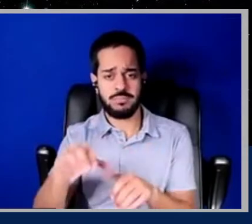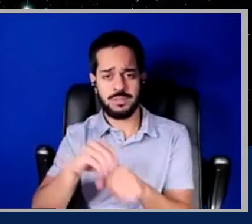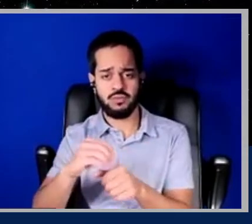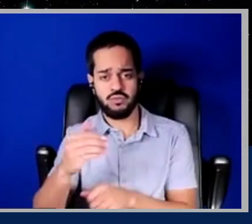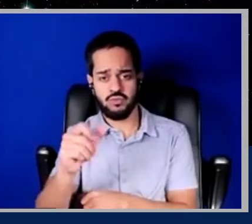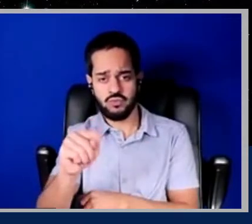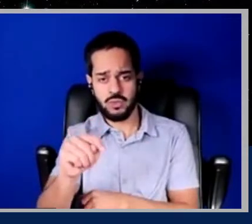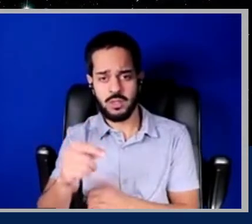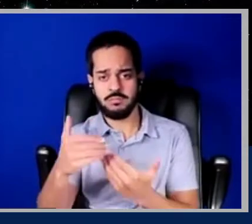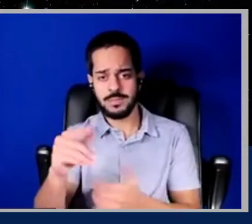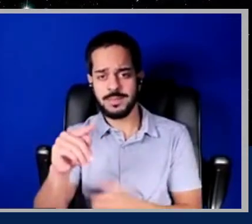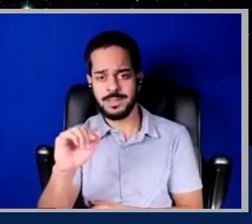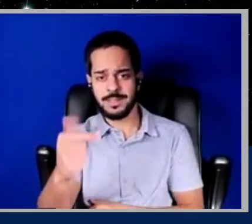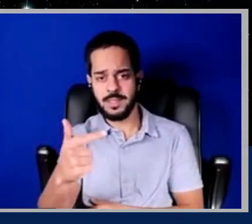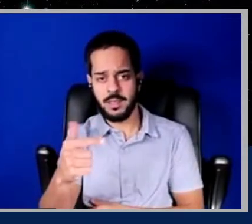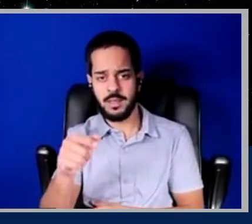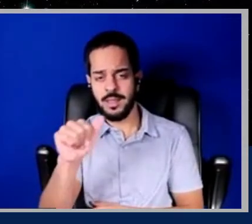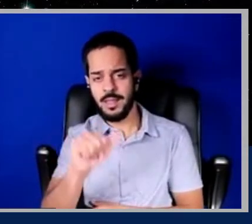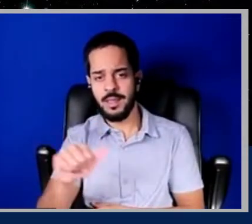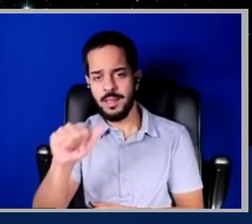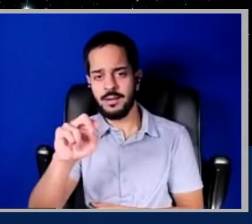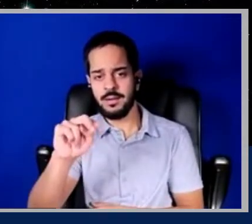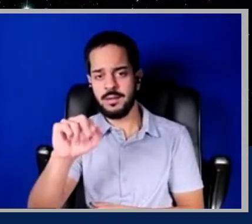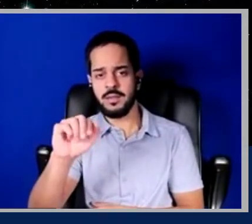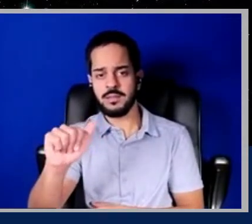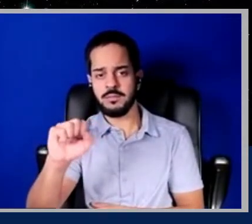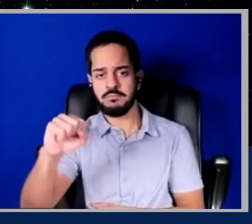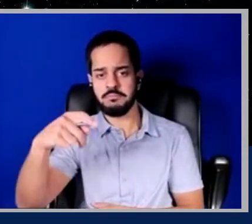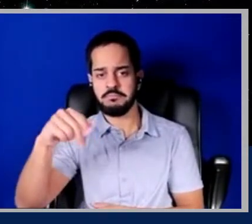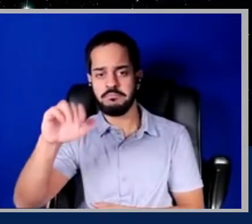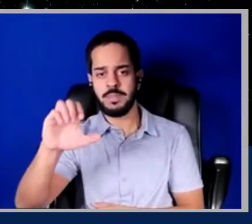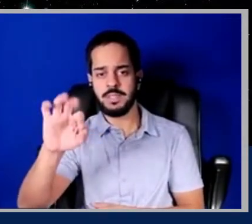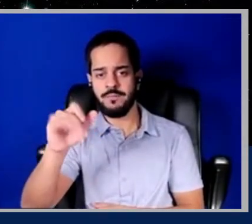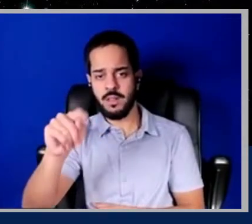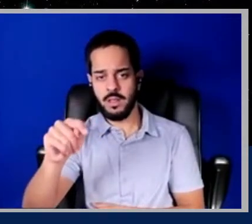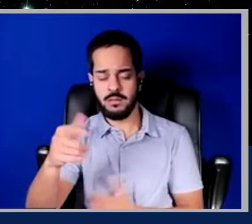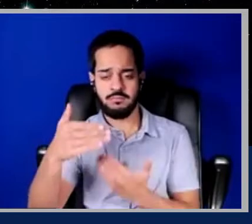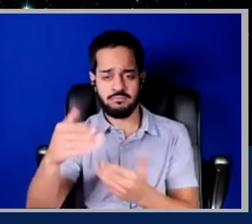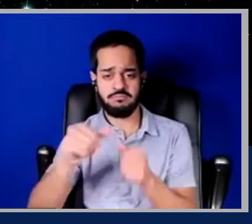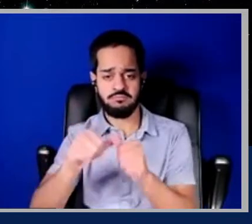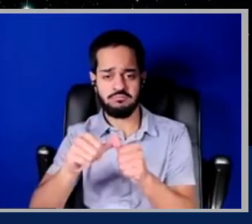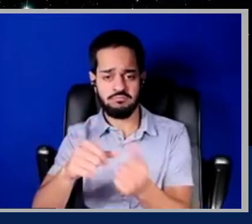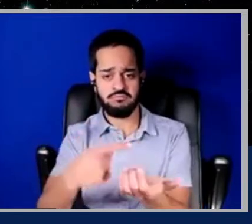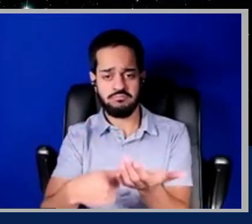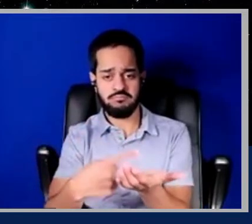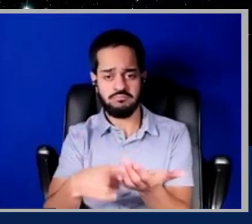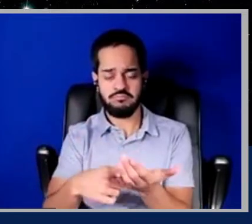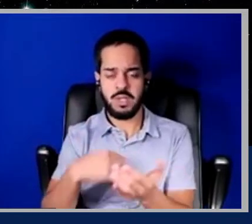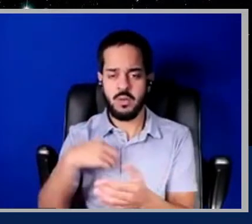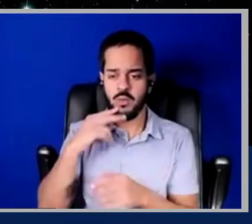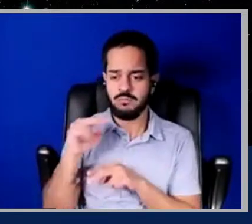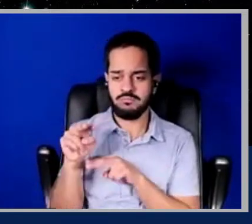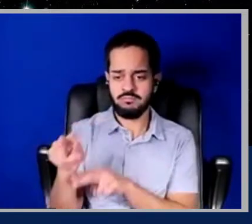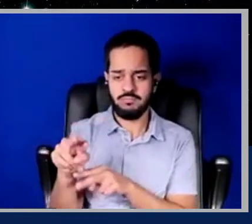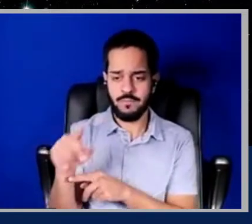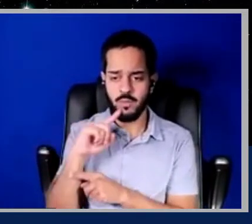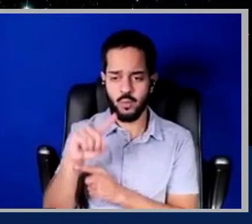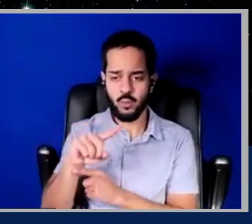Spaceflight channel at NASA Spaceflight, and I'll grab a couple questions there. But y'all keep going, and I will look for some questions. All right, sounds